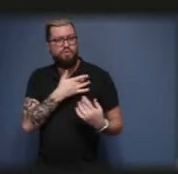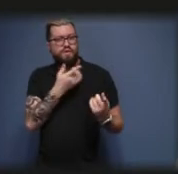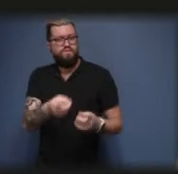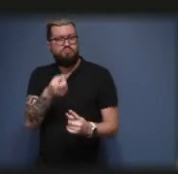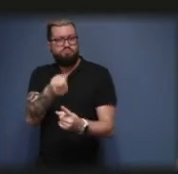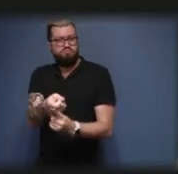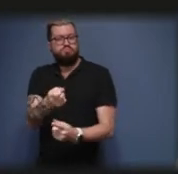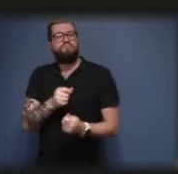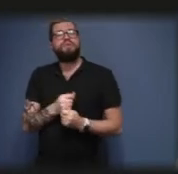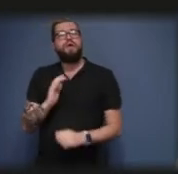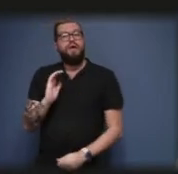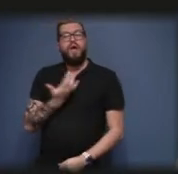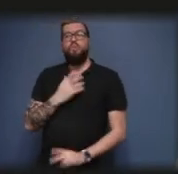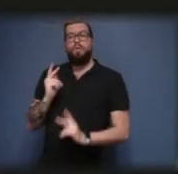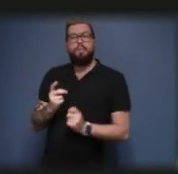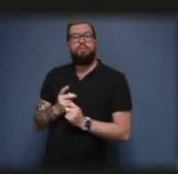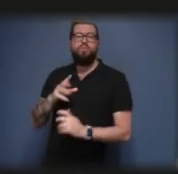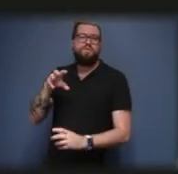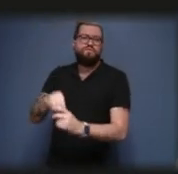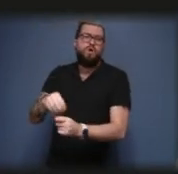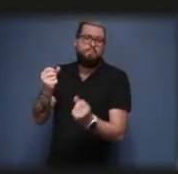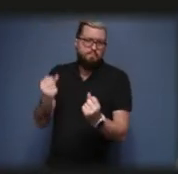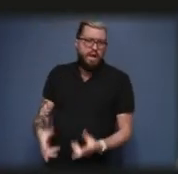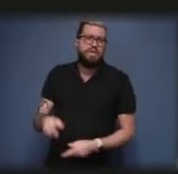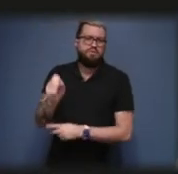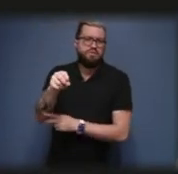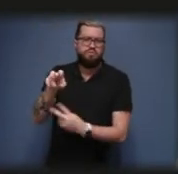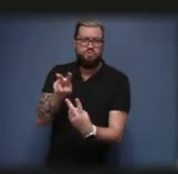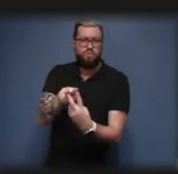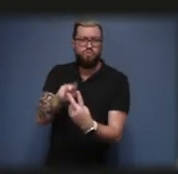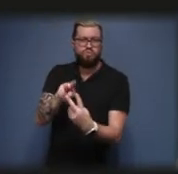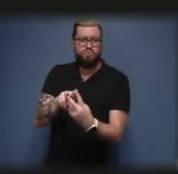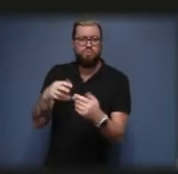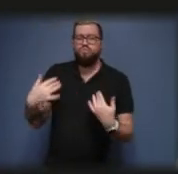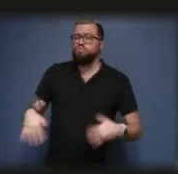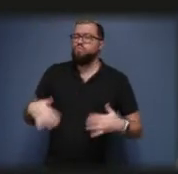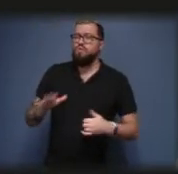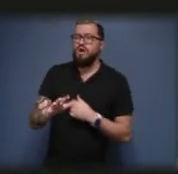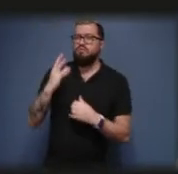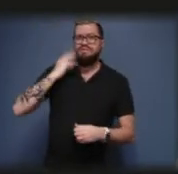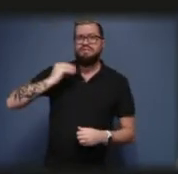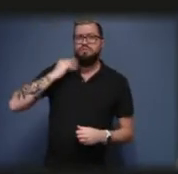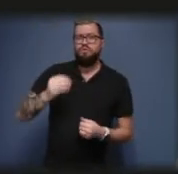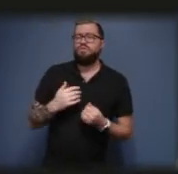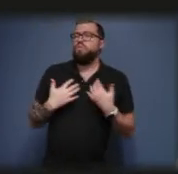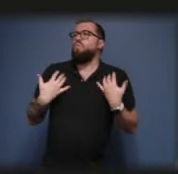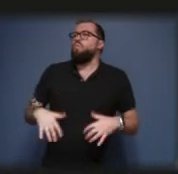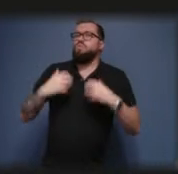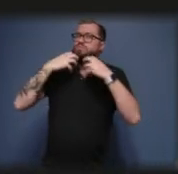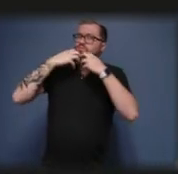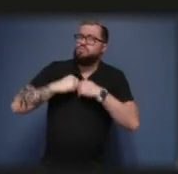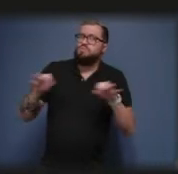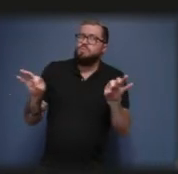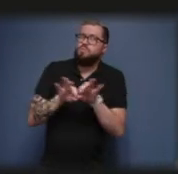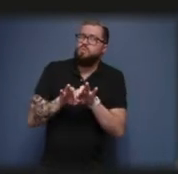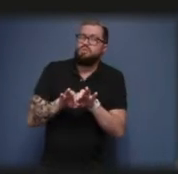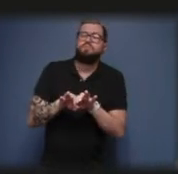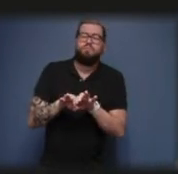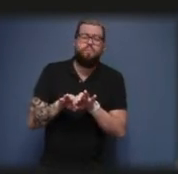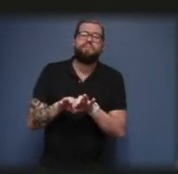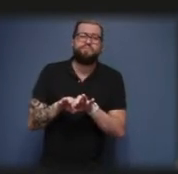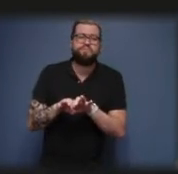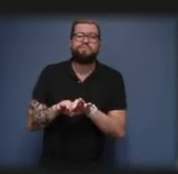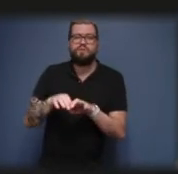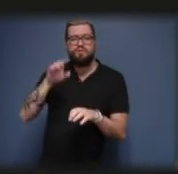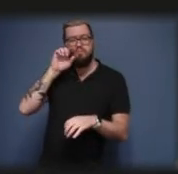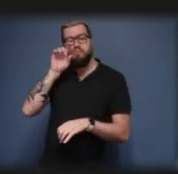people involved, but these two individuals, their knowledge and experience was invaluable, and their dedication